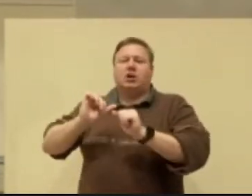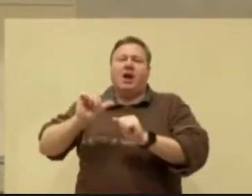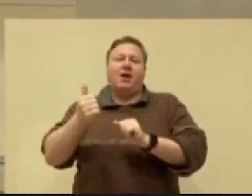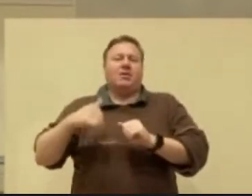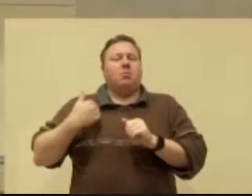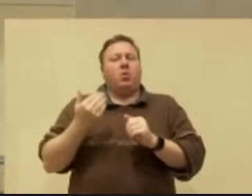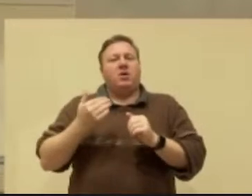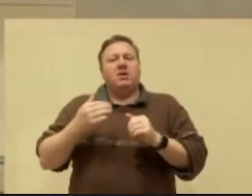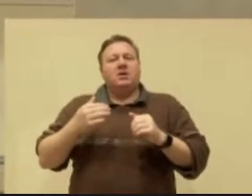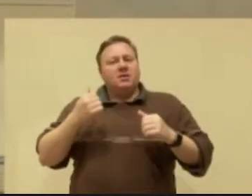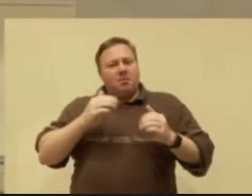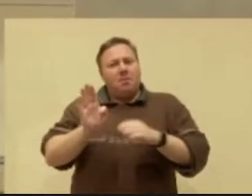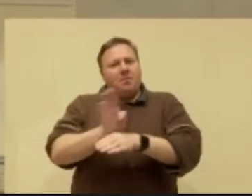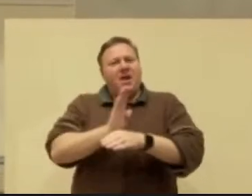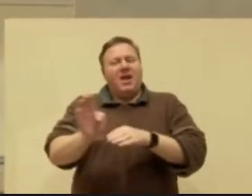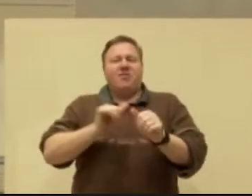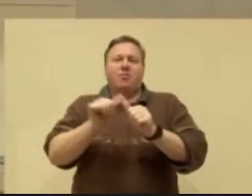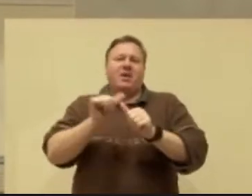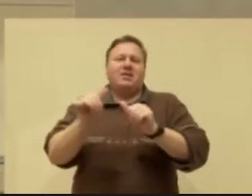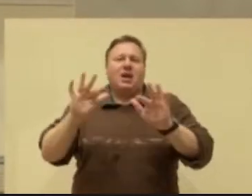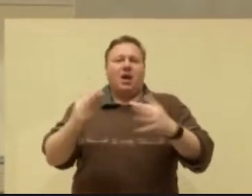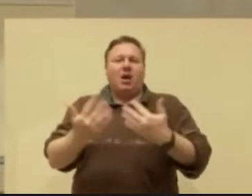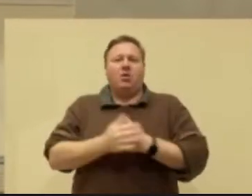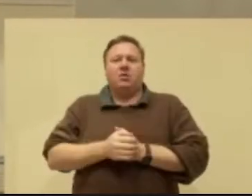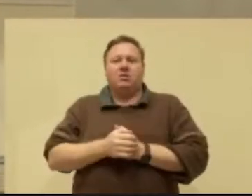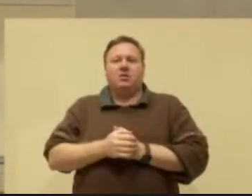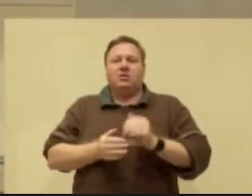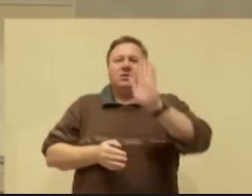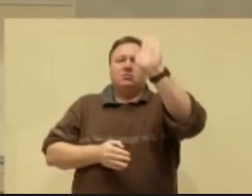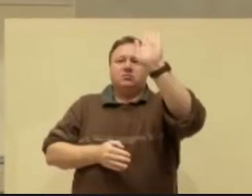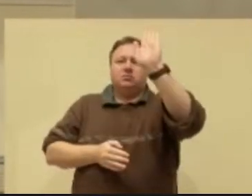management of reporting sexual abuse and harassment